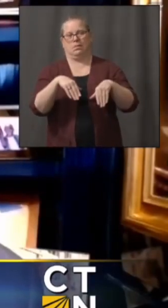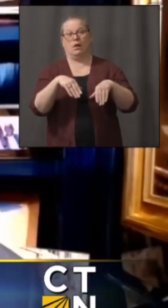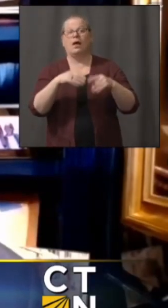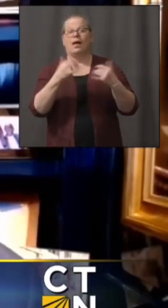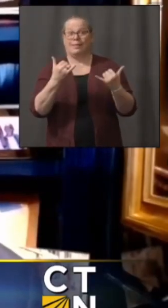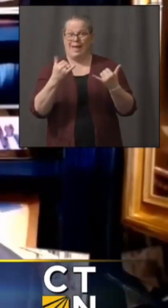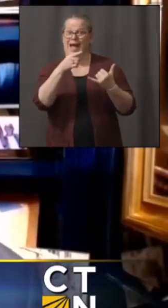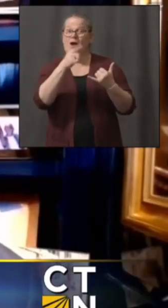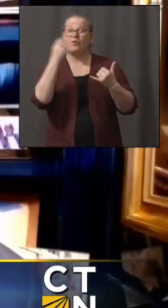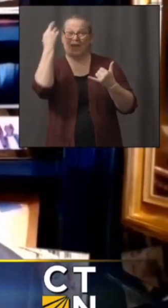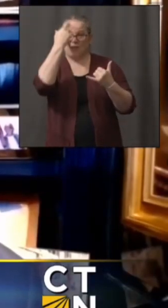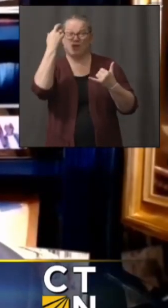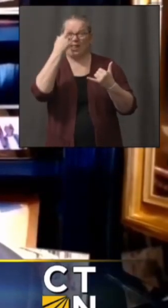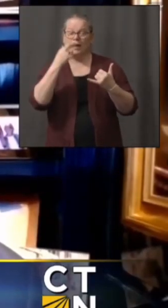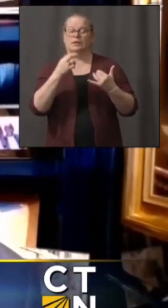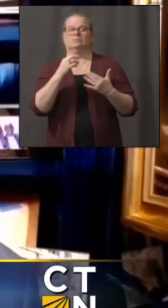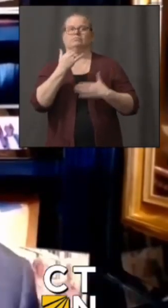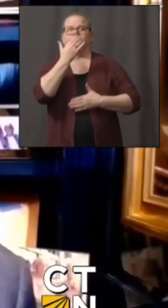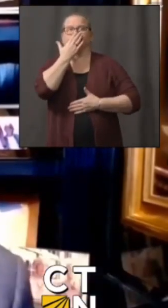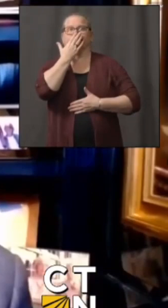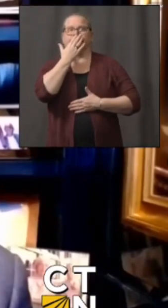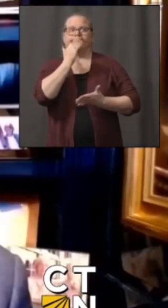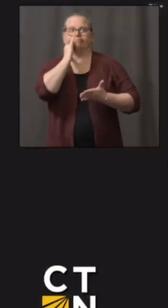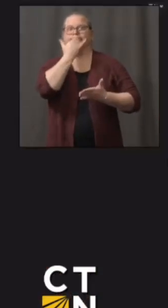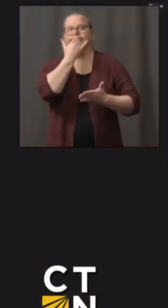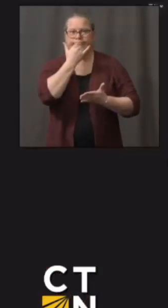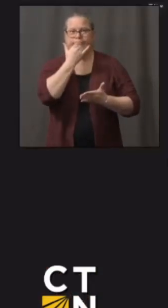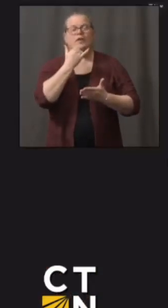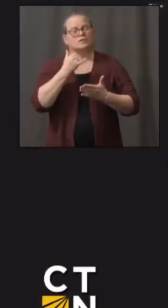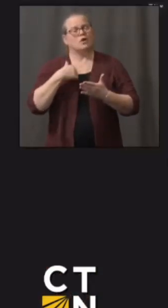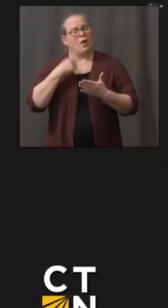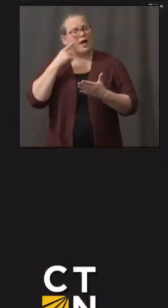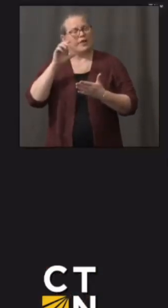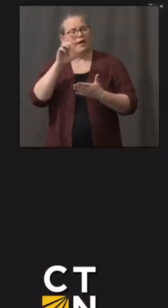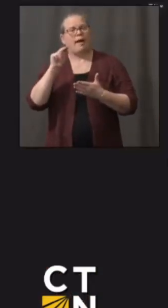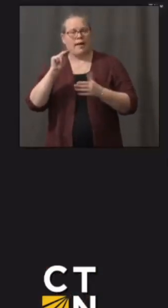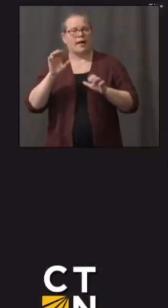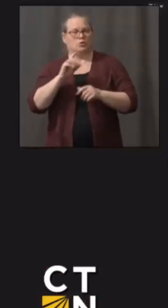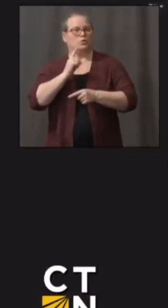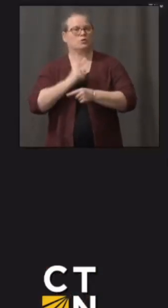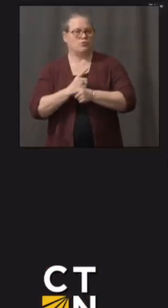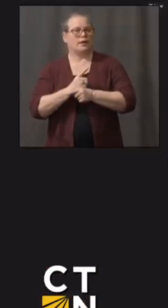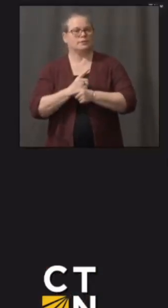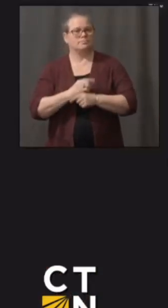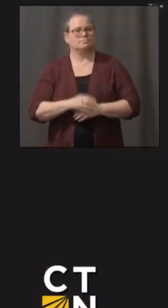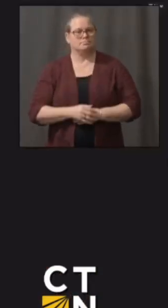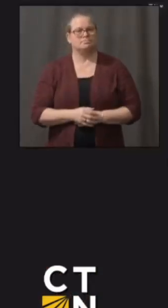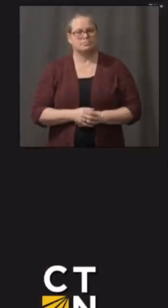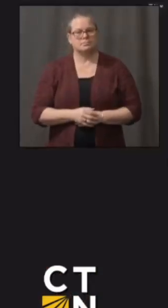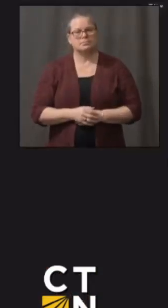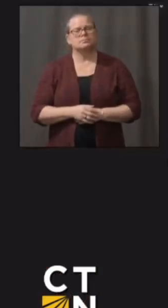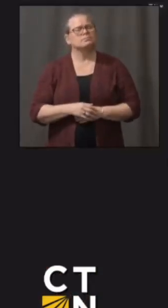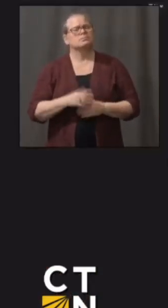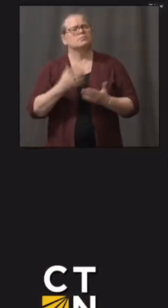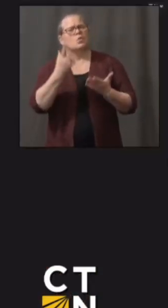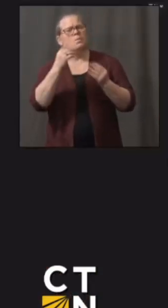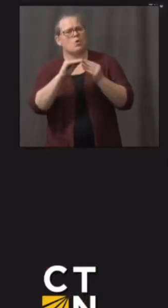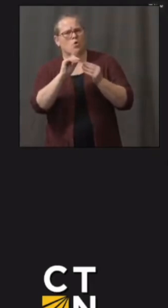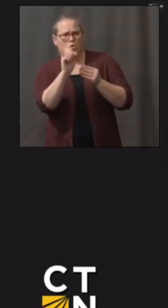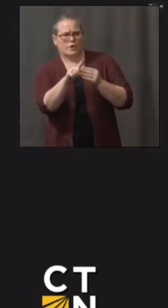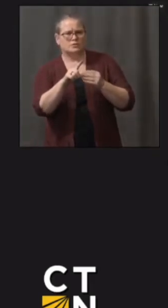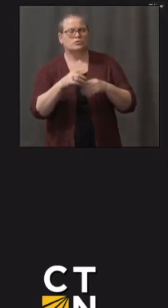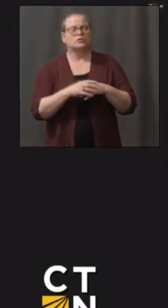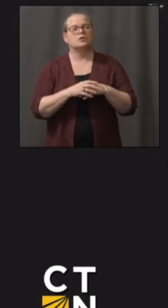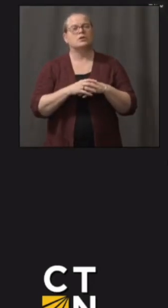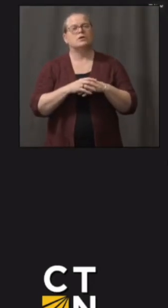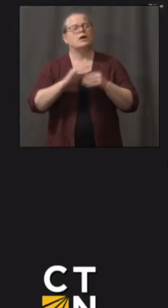states. So I think Connecticut's doing it right. Okay, and just one last question for me. What's the current 7-day rolling average in terms